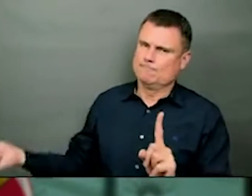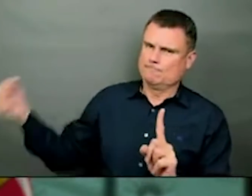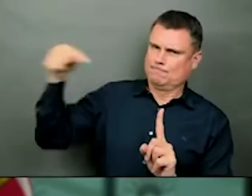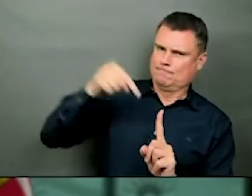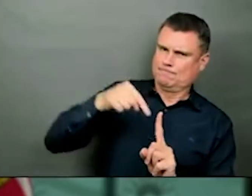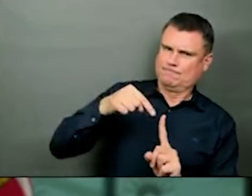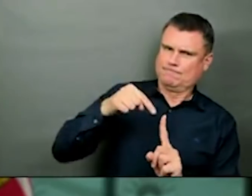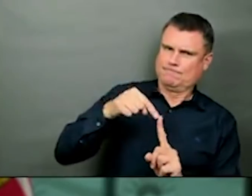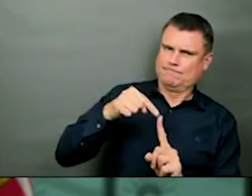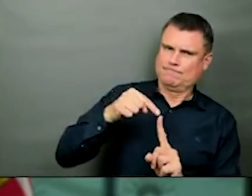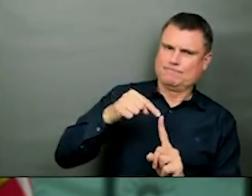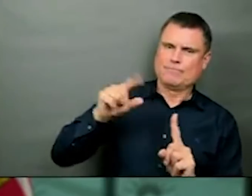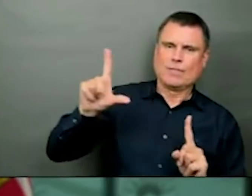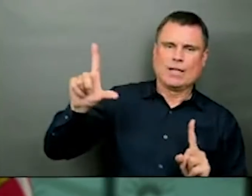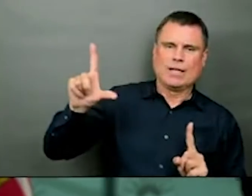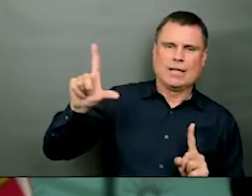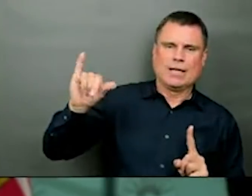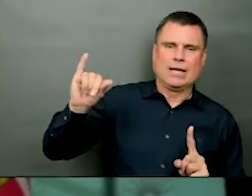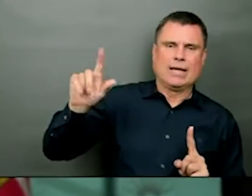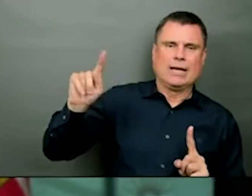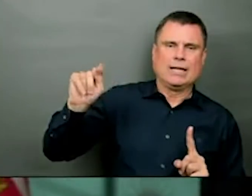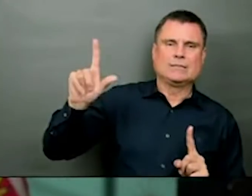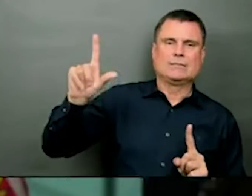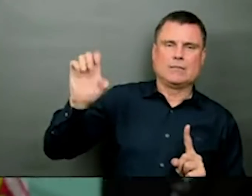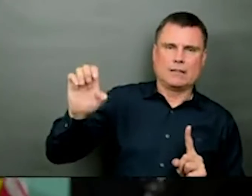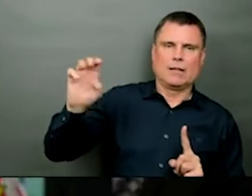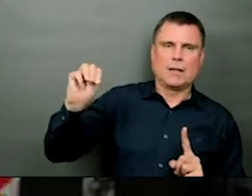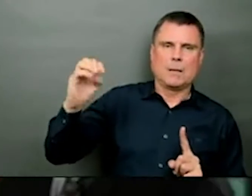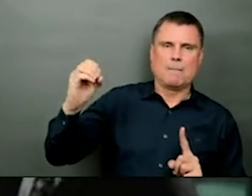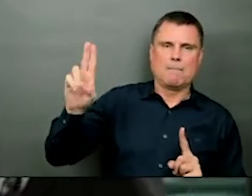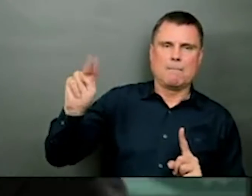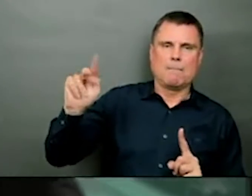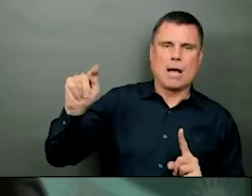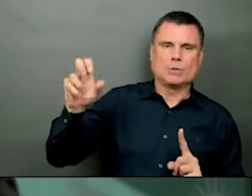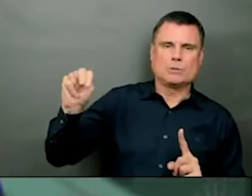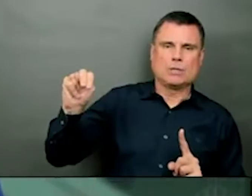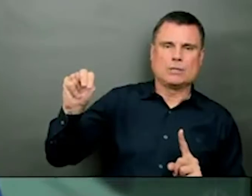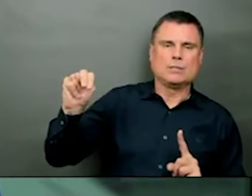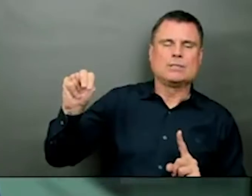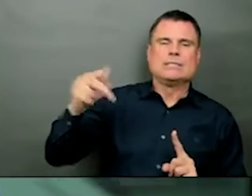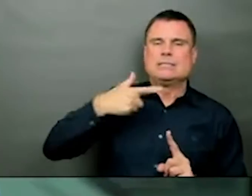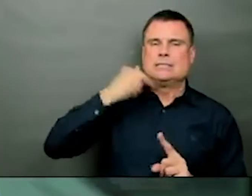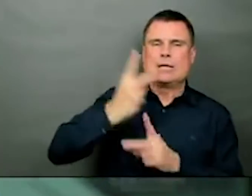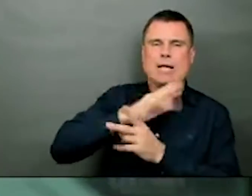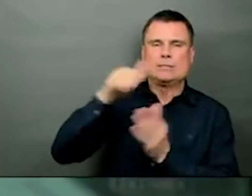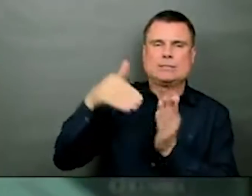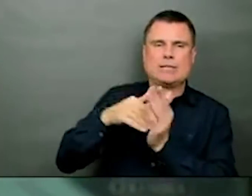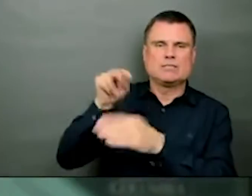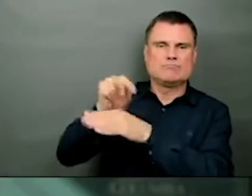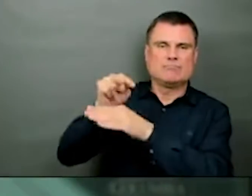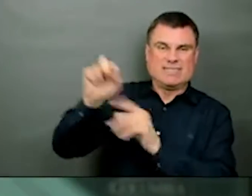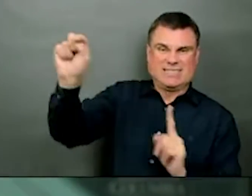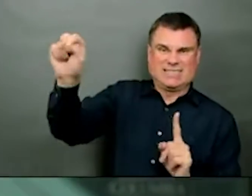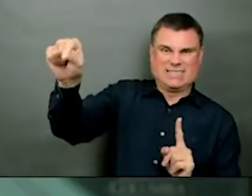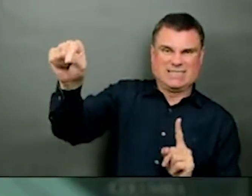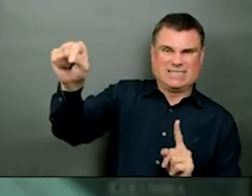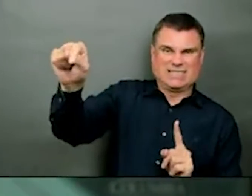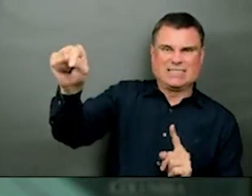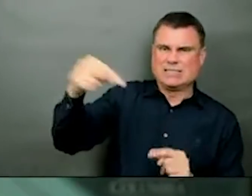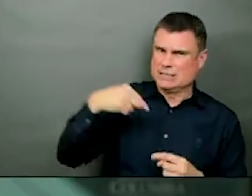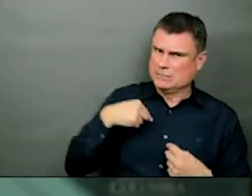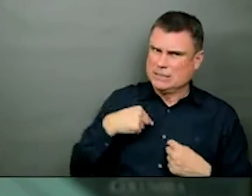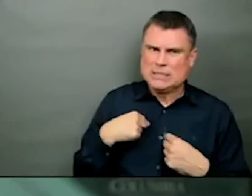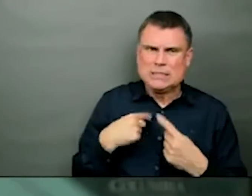if I could, Minister Dix, and just ask you about, with the third wave possibly coming, I've spoken to a lot of